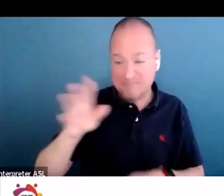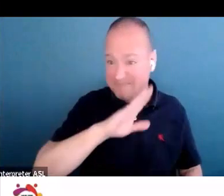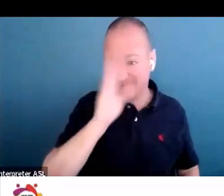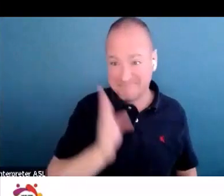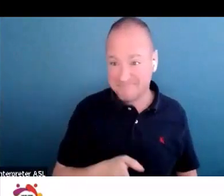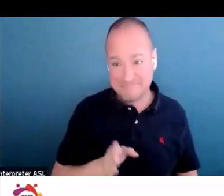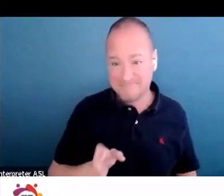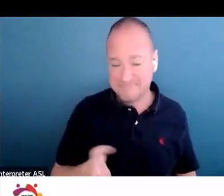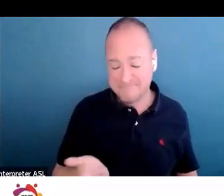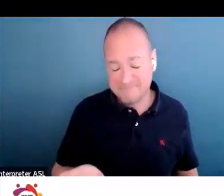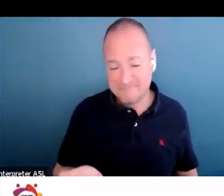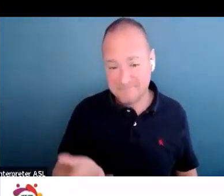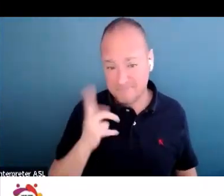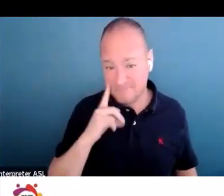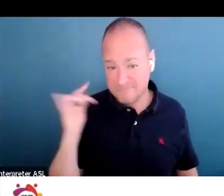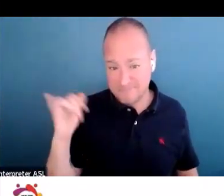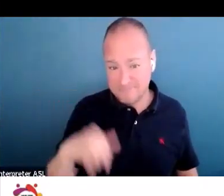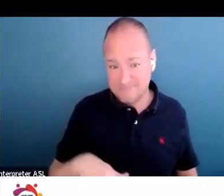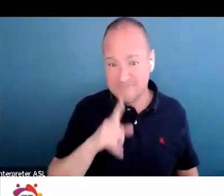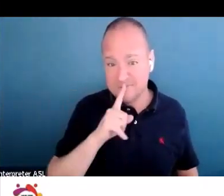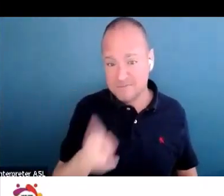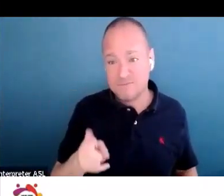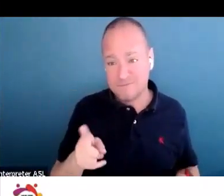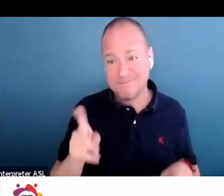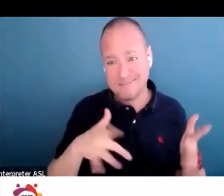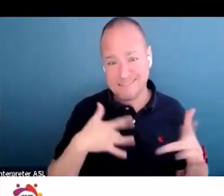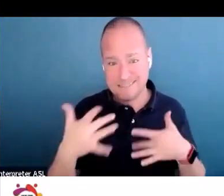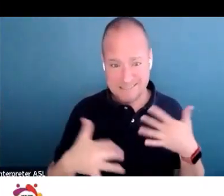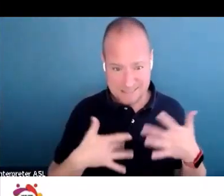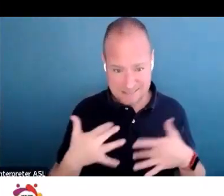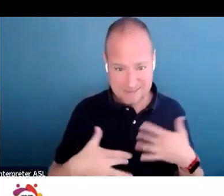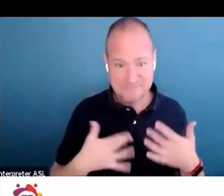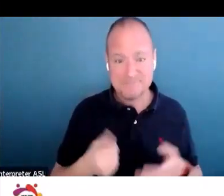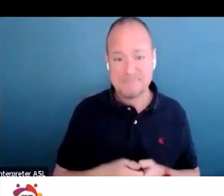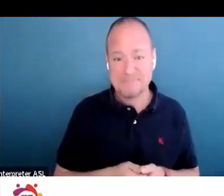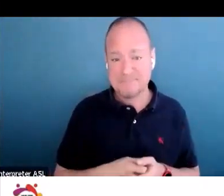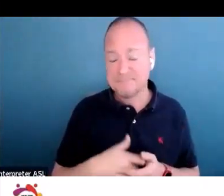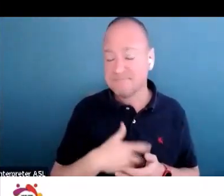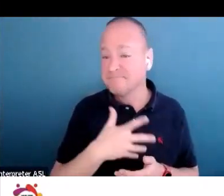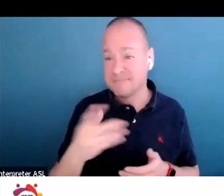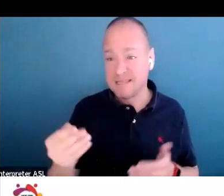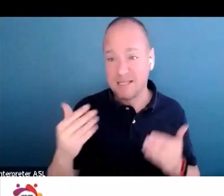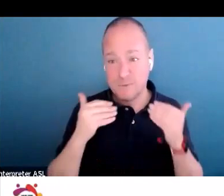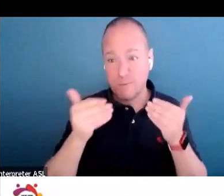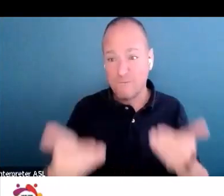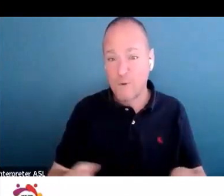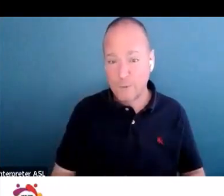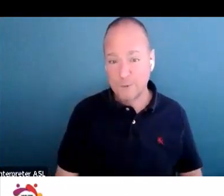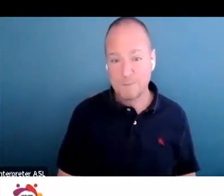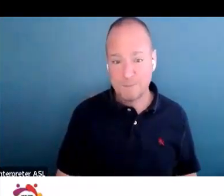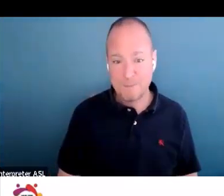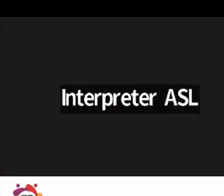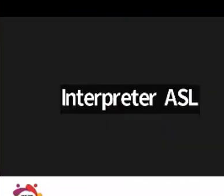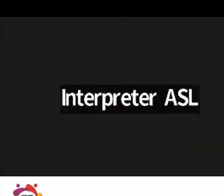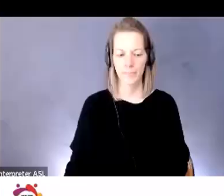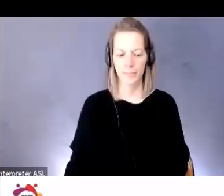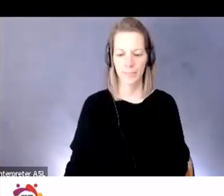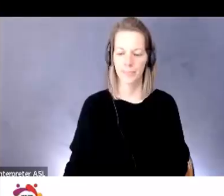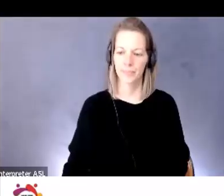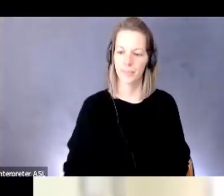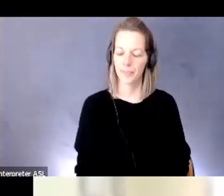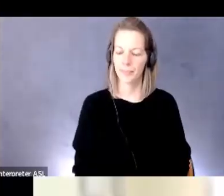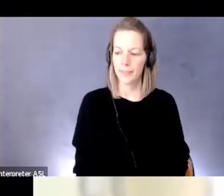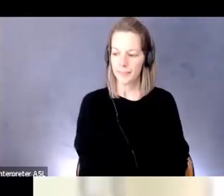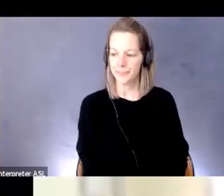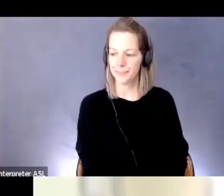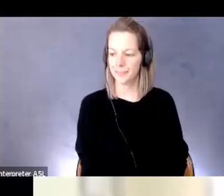And I think that is very exciting as we move forward. So thank you again.